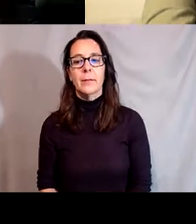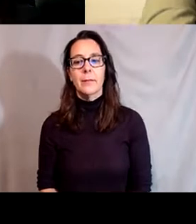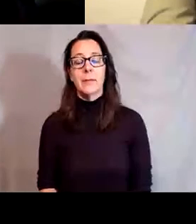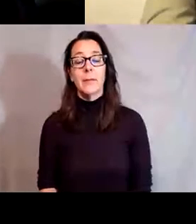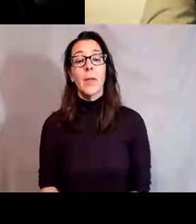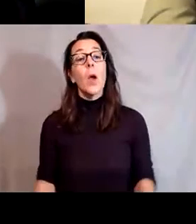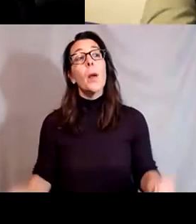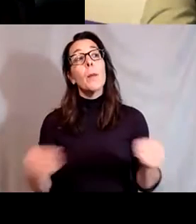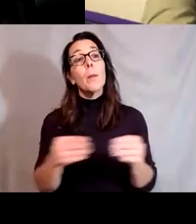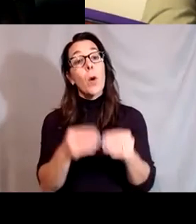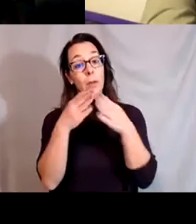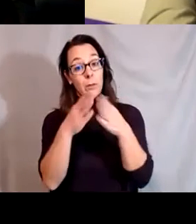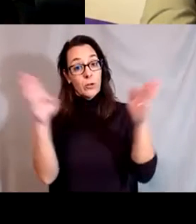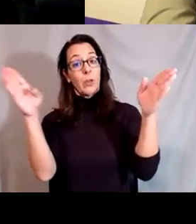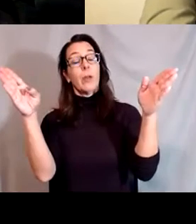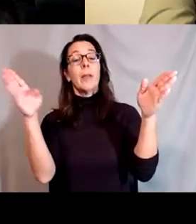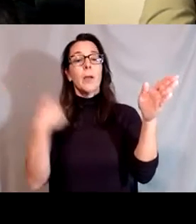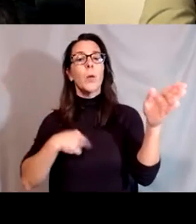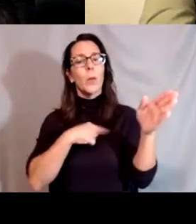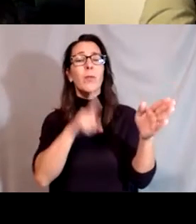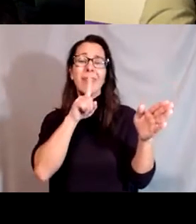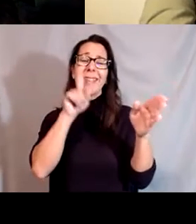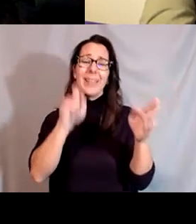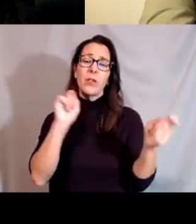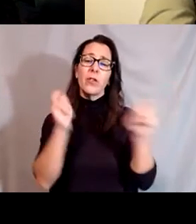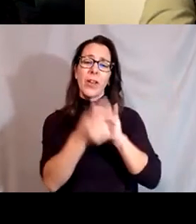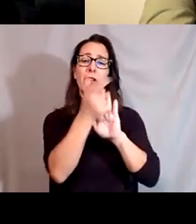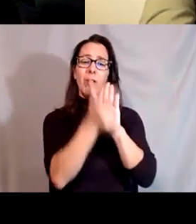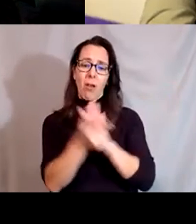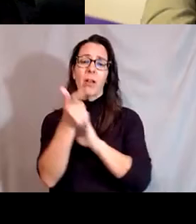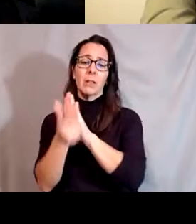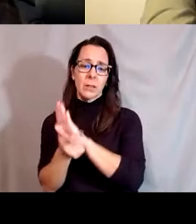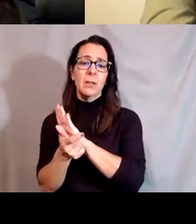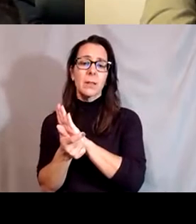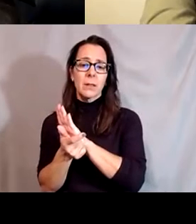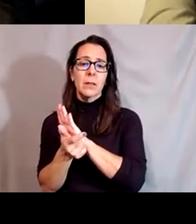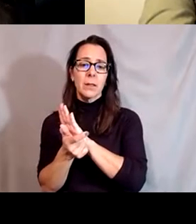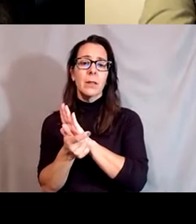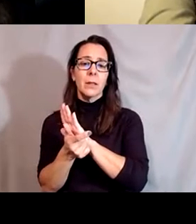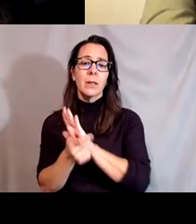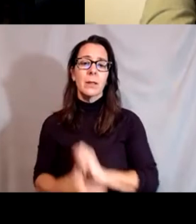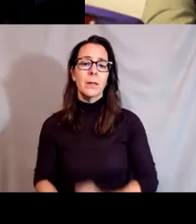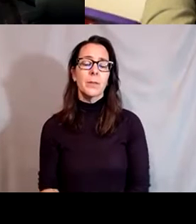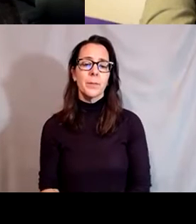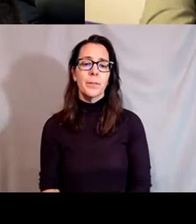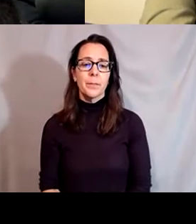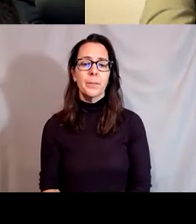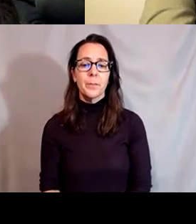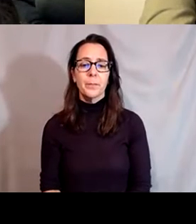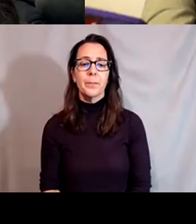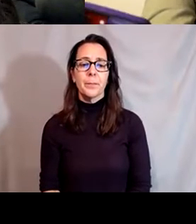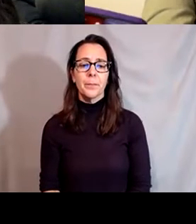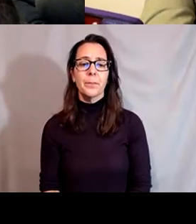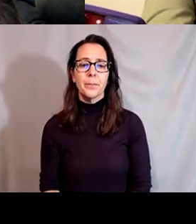a broader level, we need to change laws. And for example, if I wanted to run